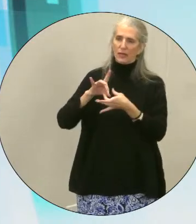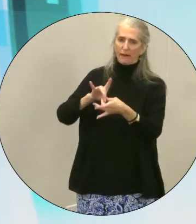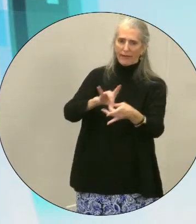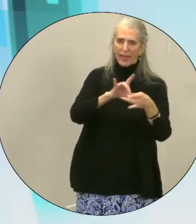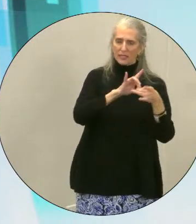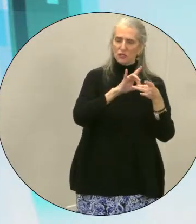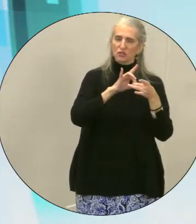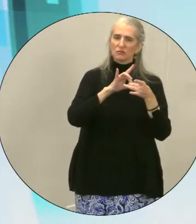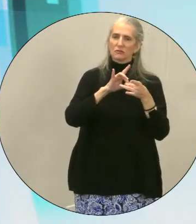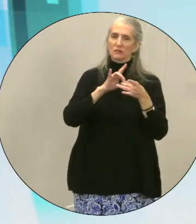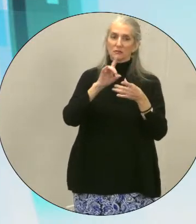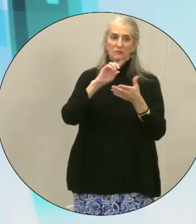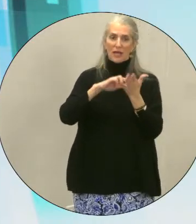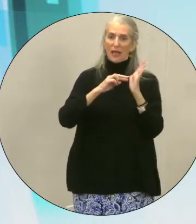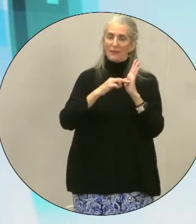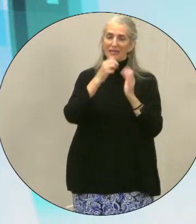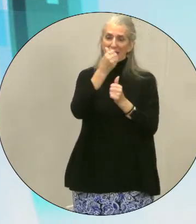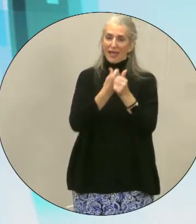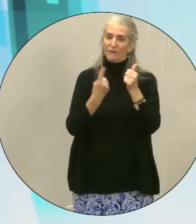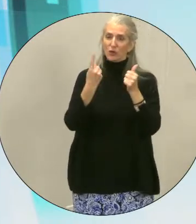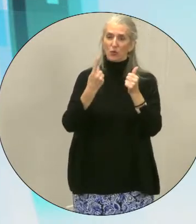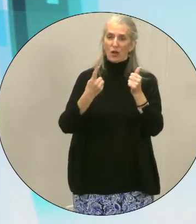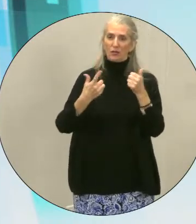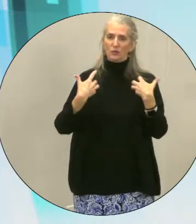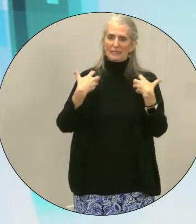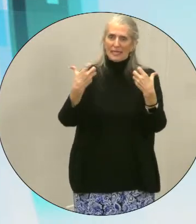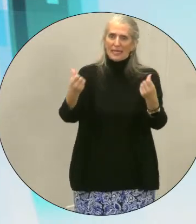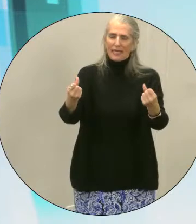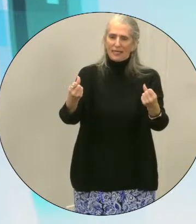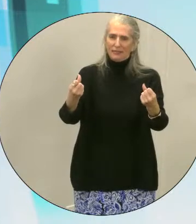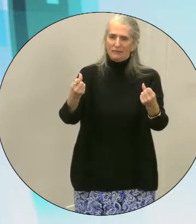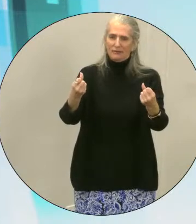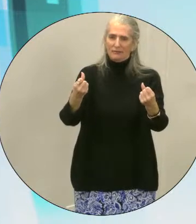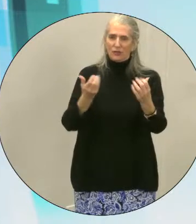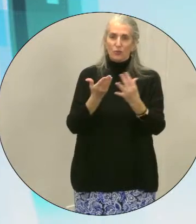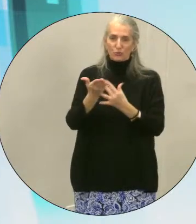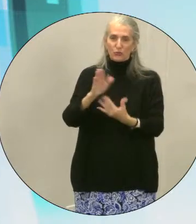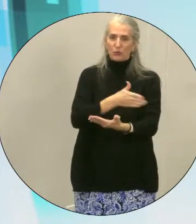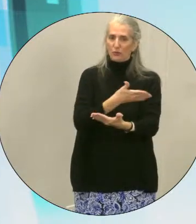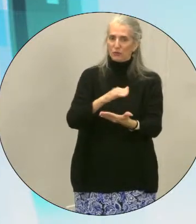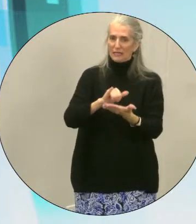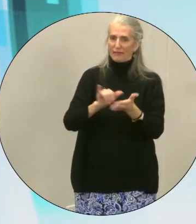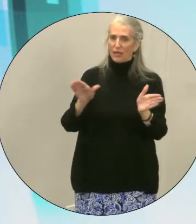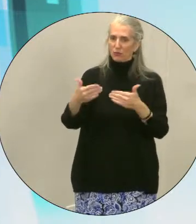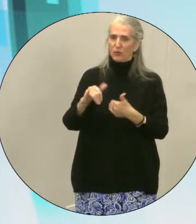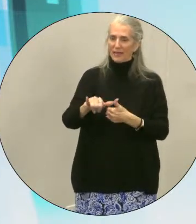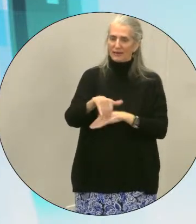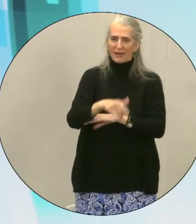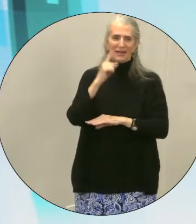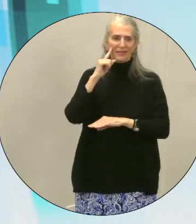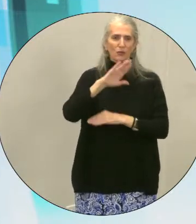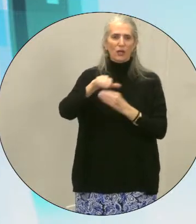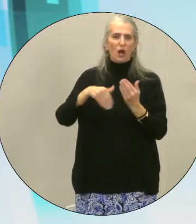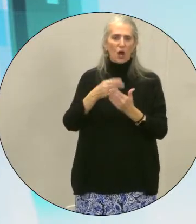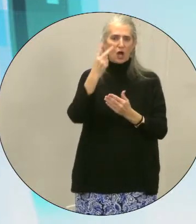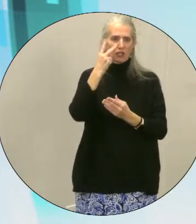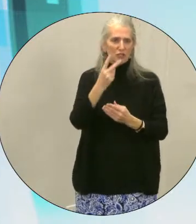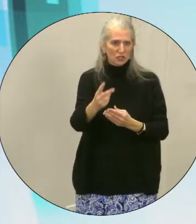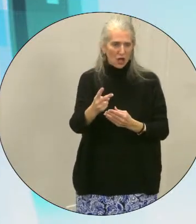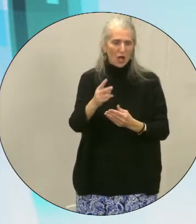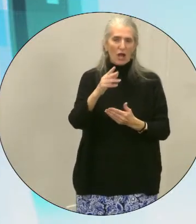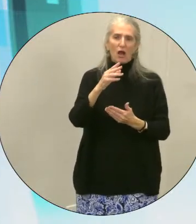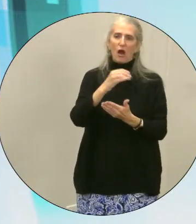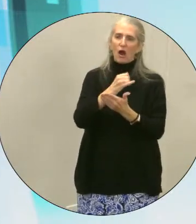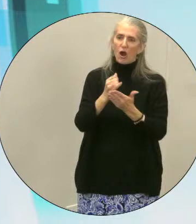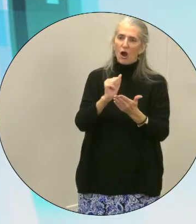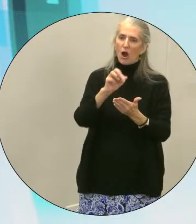mean, everyone was healed by the music in the room that night, and I think we all saw arts and music and